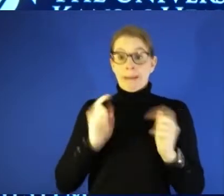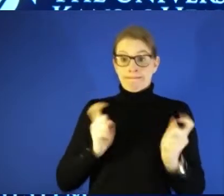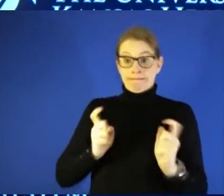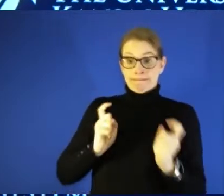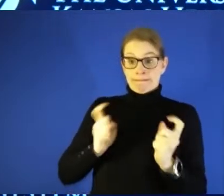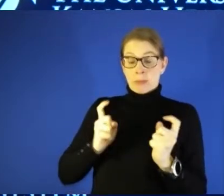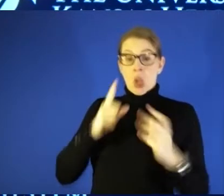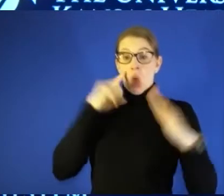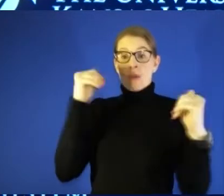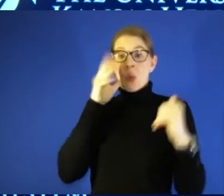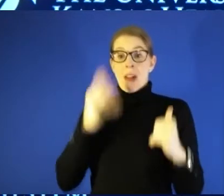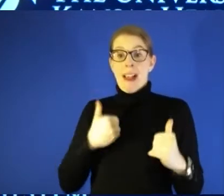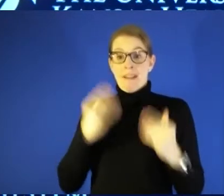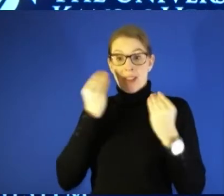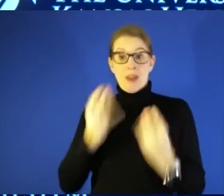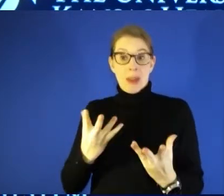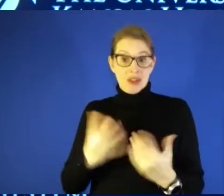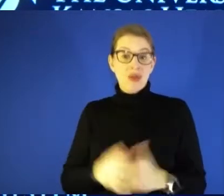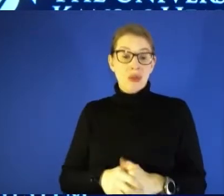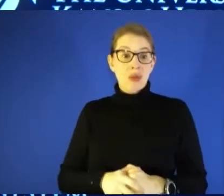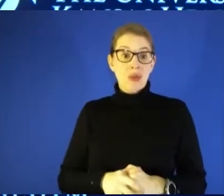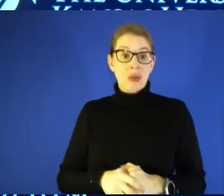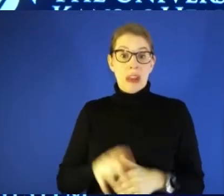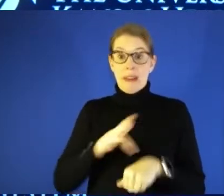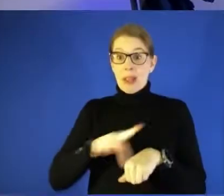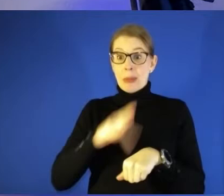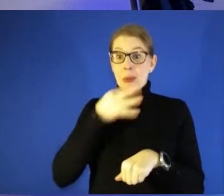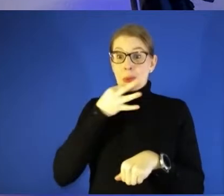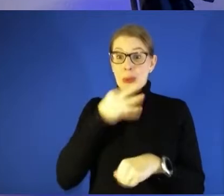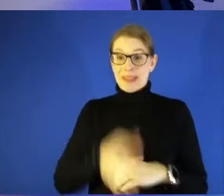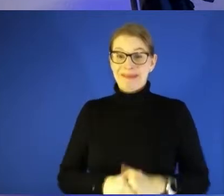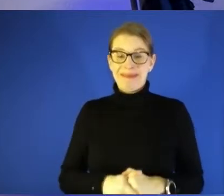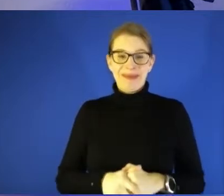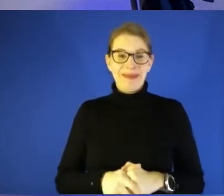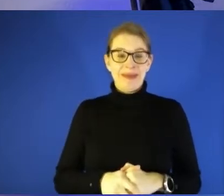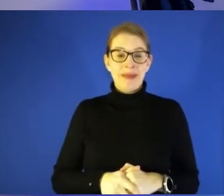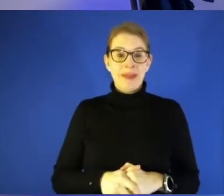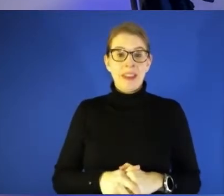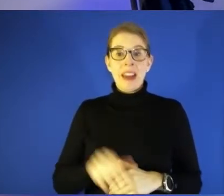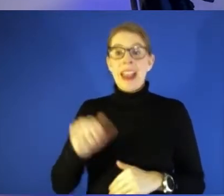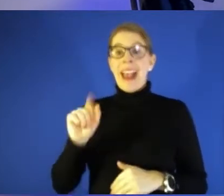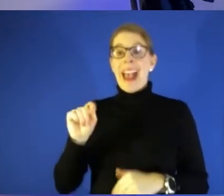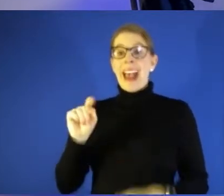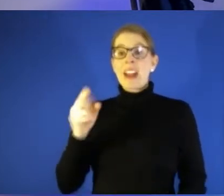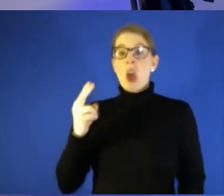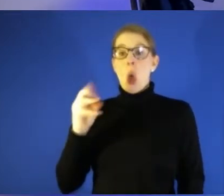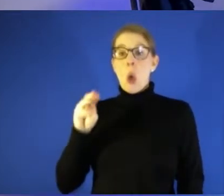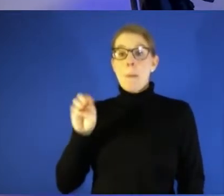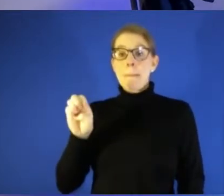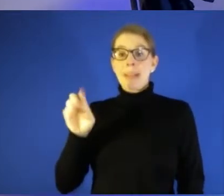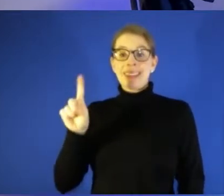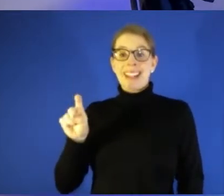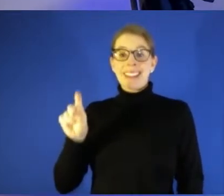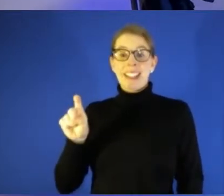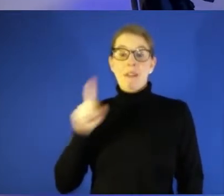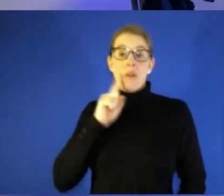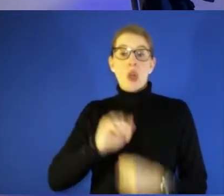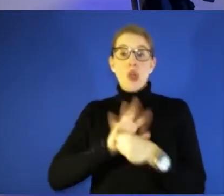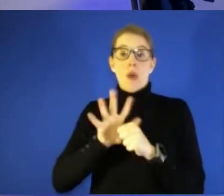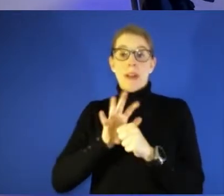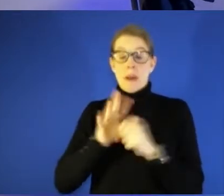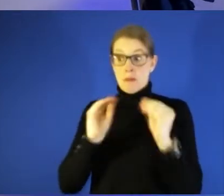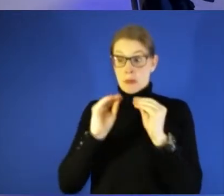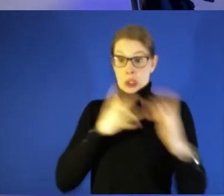that information available very, very soon. All right, let's talk about at-home testing for COVID. Is there concern that there could be more spread because